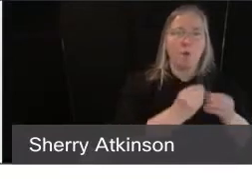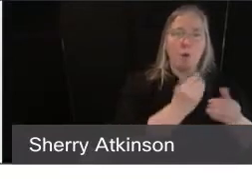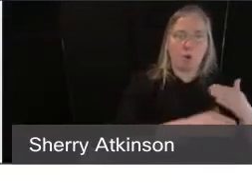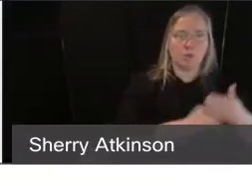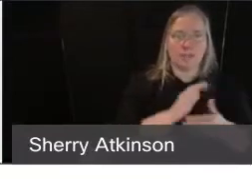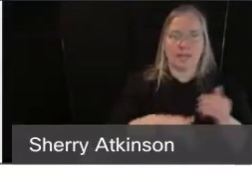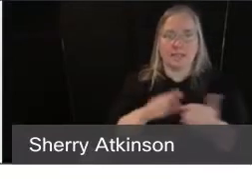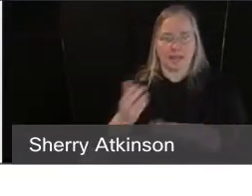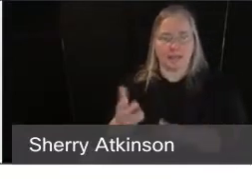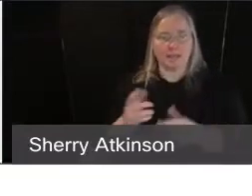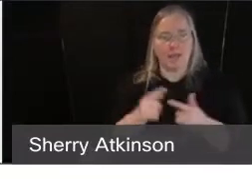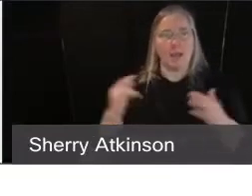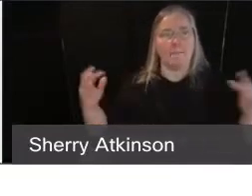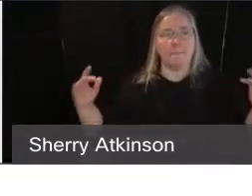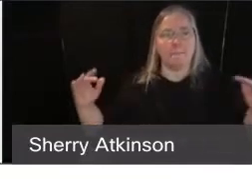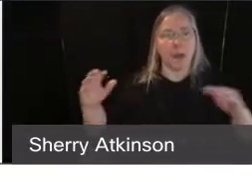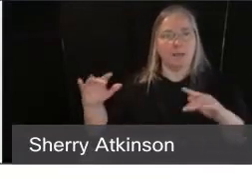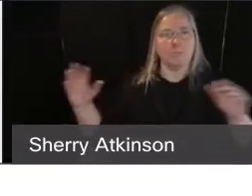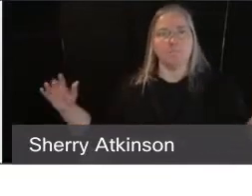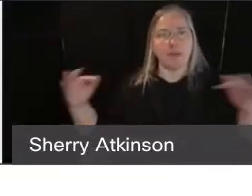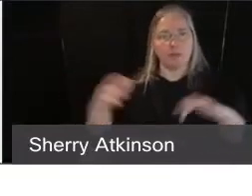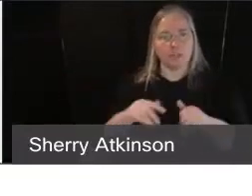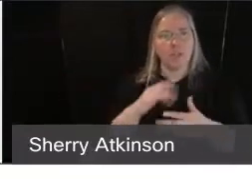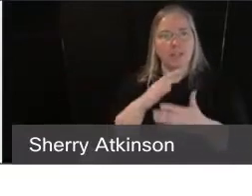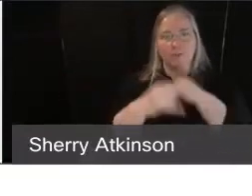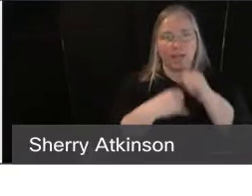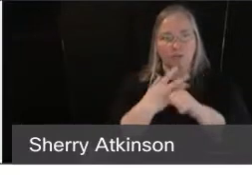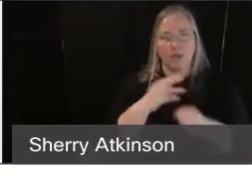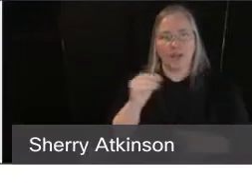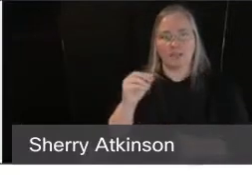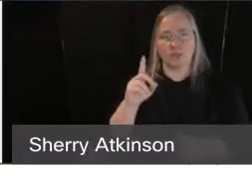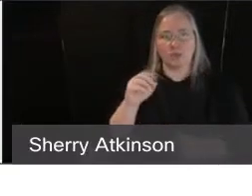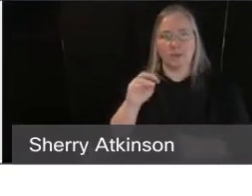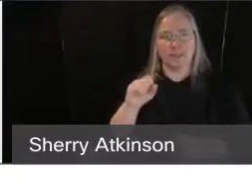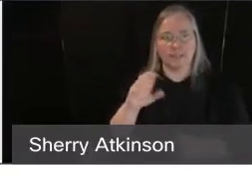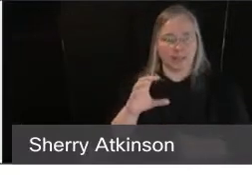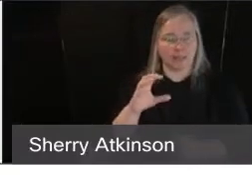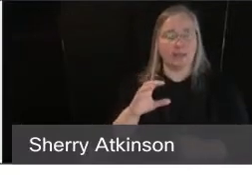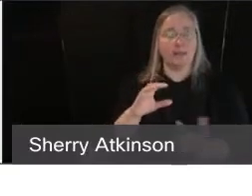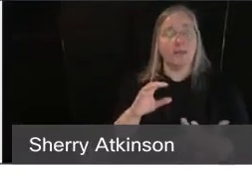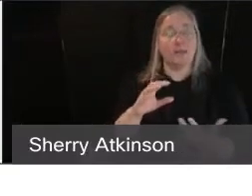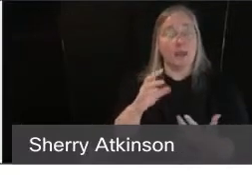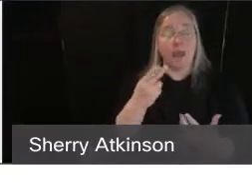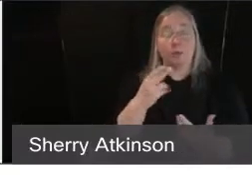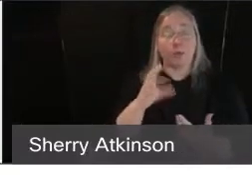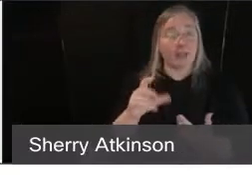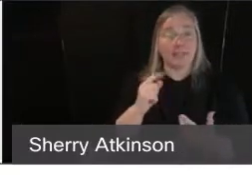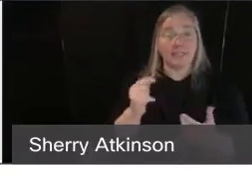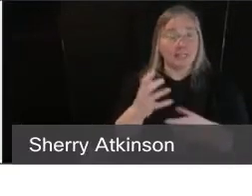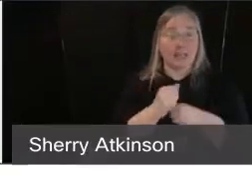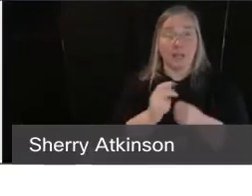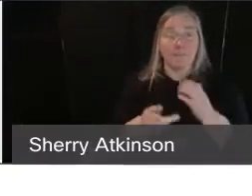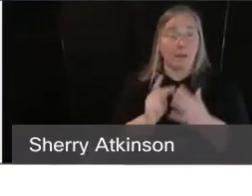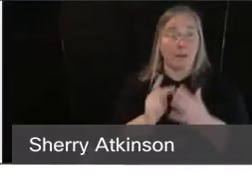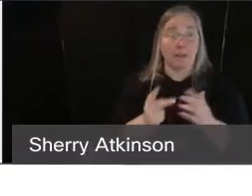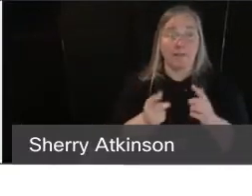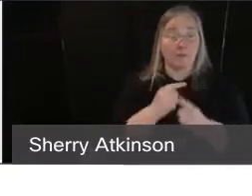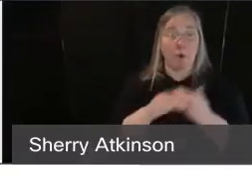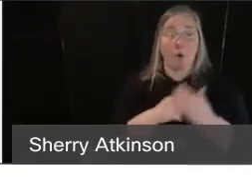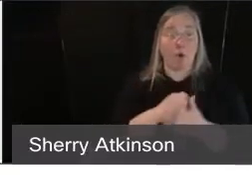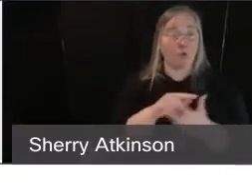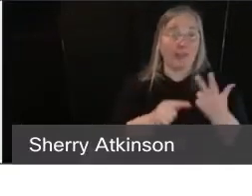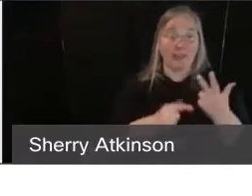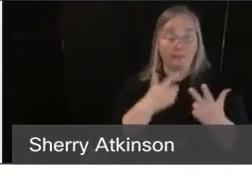can be international and domestic. And Howard County is gaining population from all three because we're a very attractive place to live